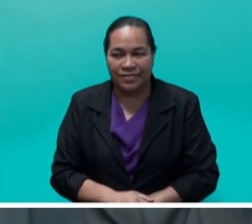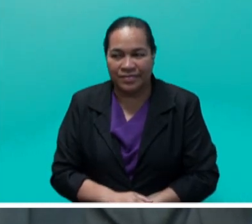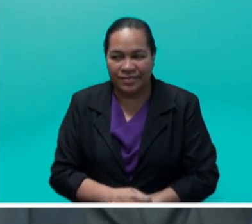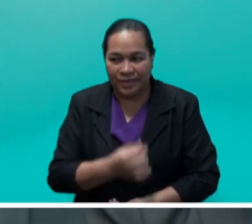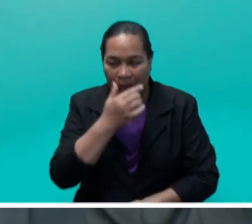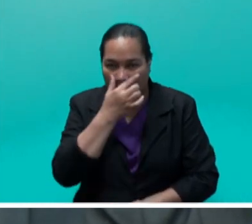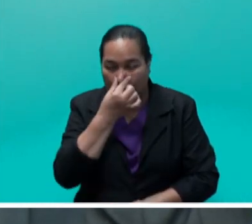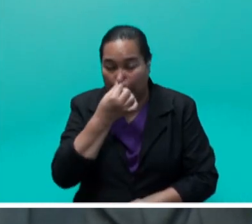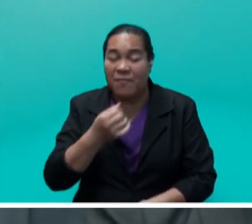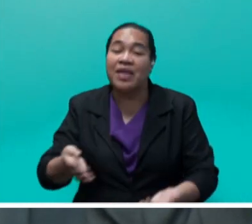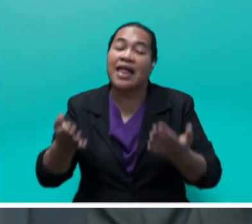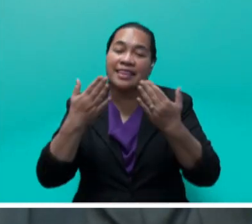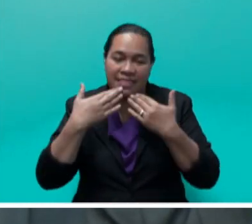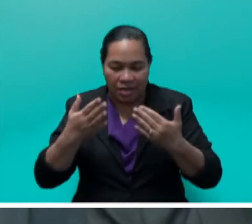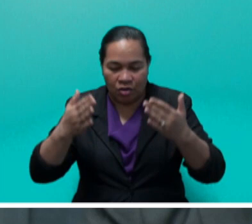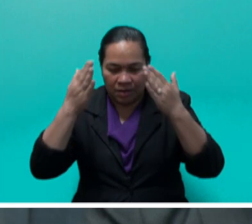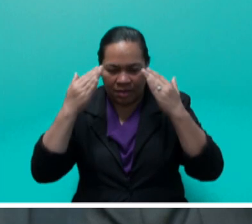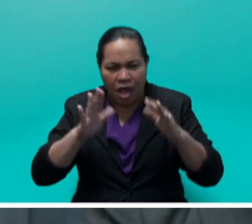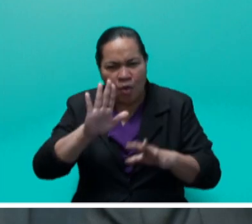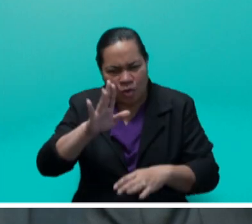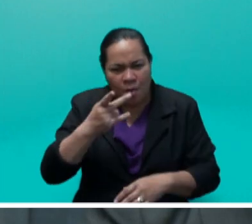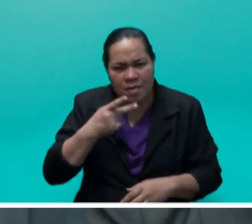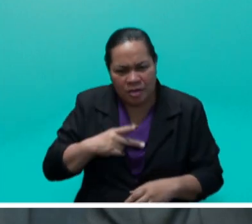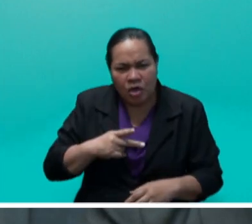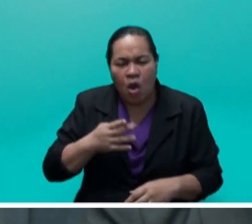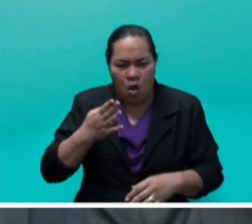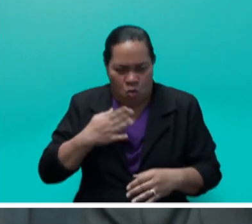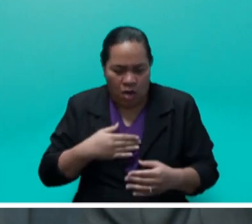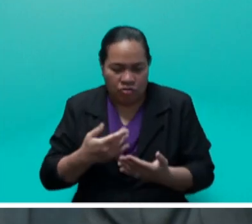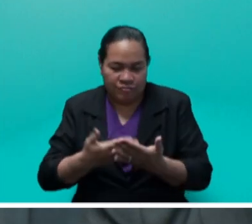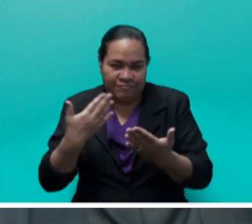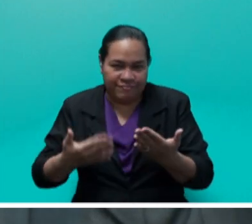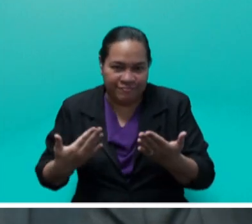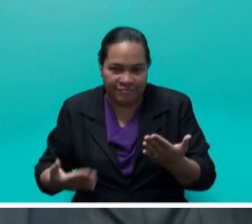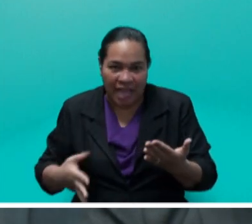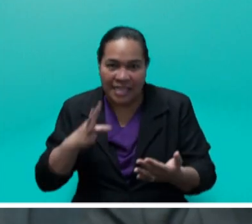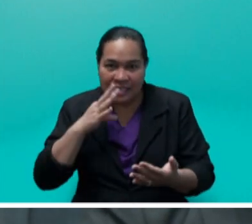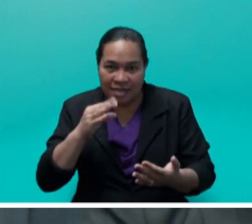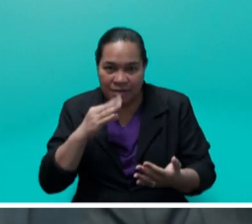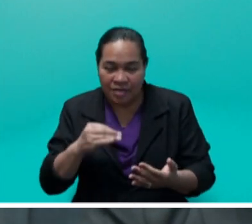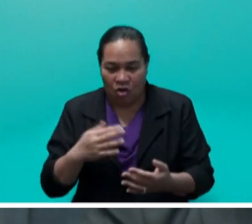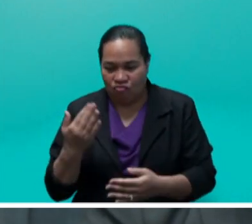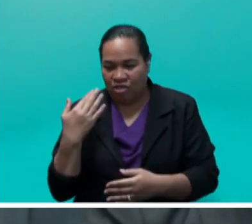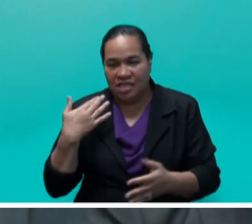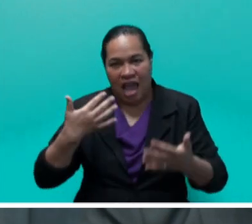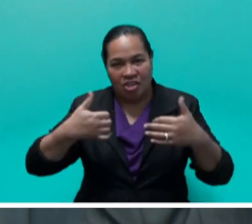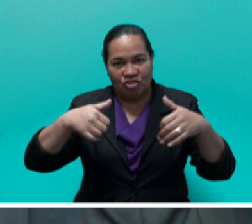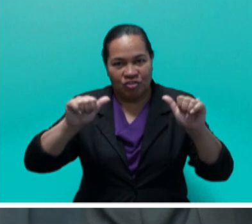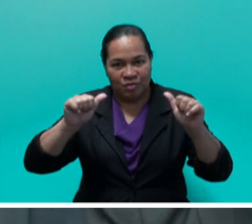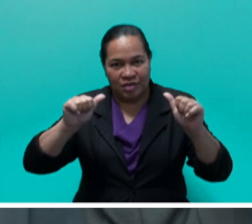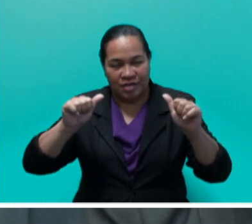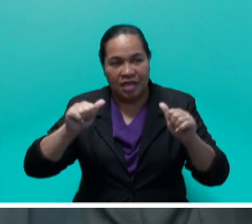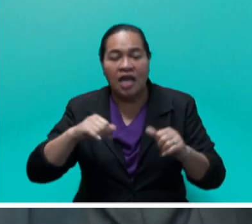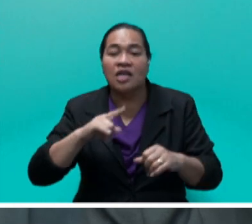Thank you, Mr. Speaker, sir. With your permission, I would like to transit and deliver a statement on a recent achievement that is foreseen